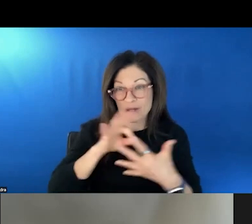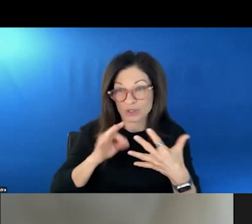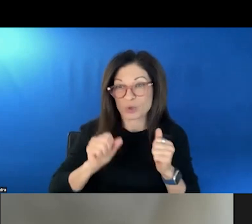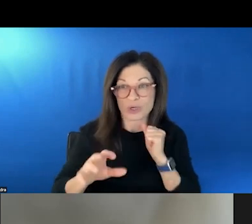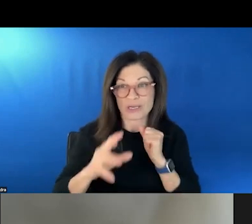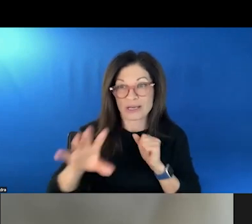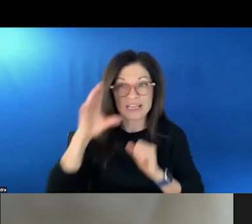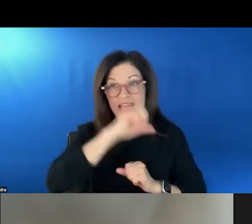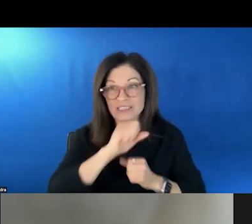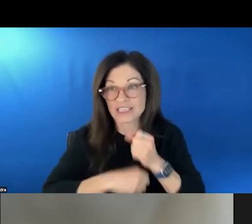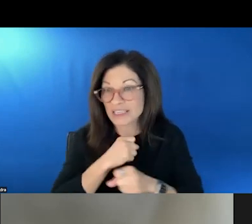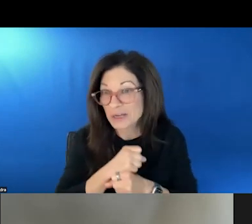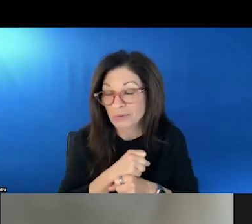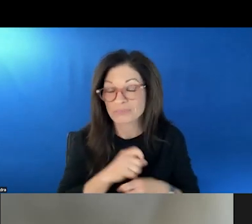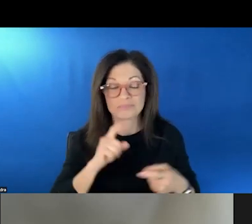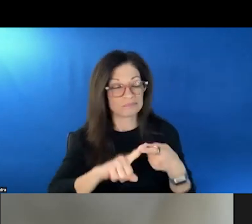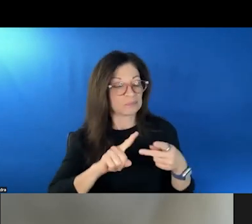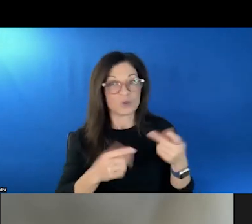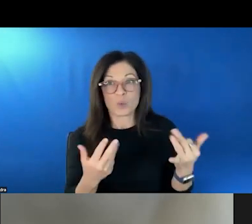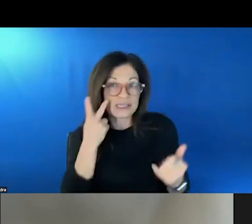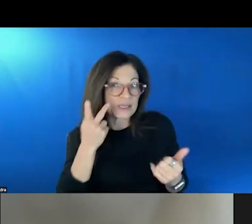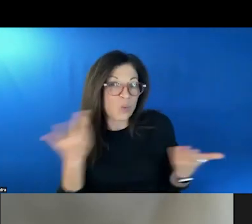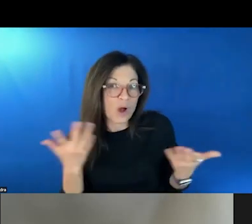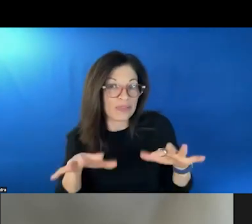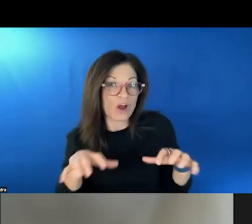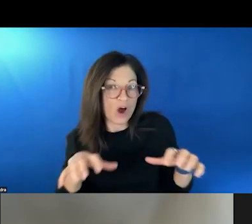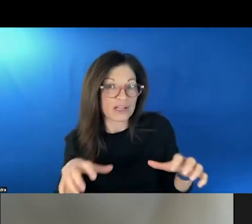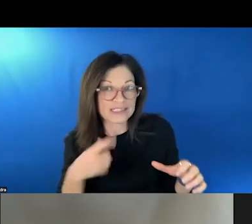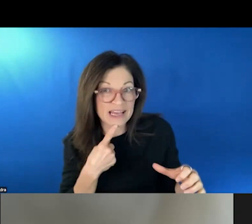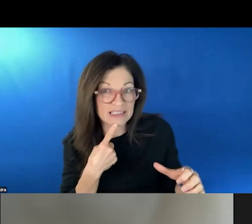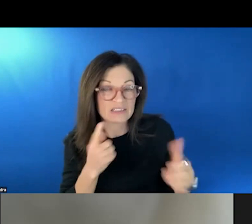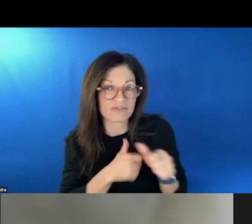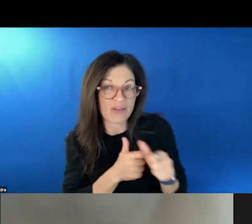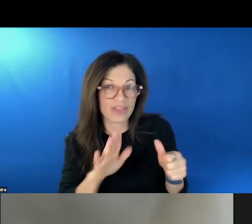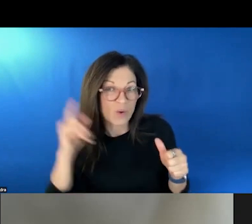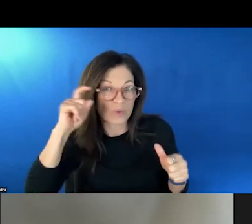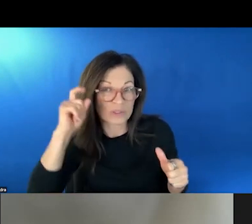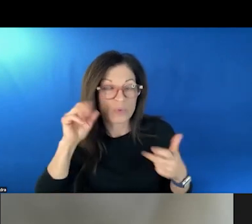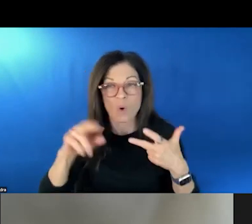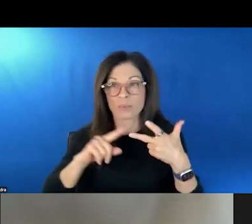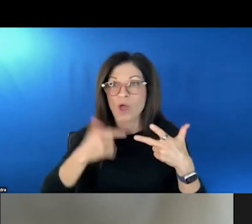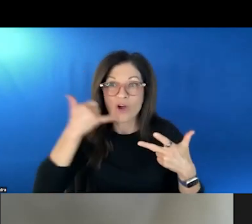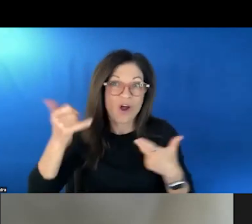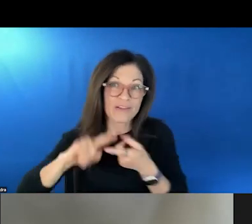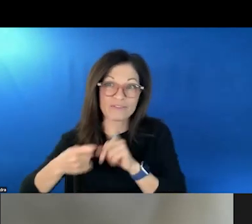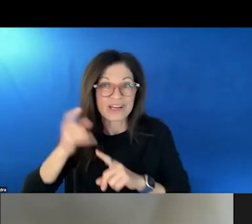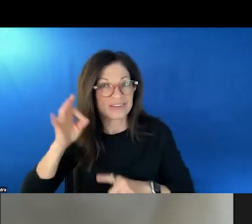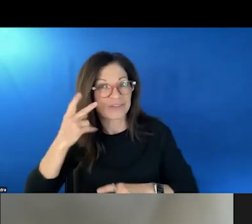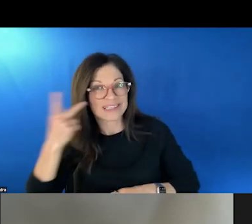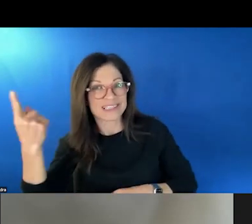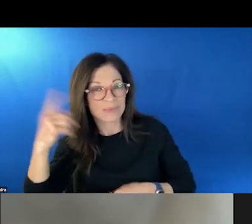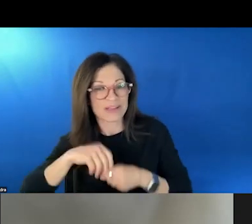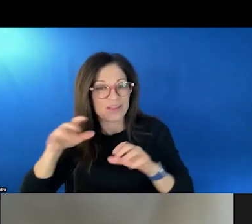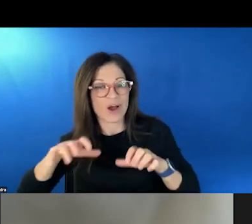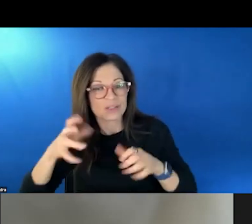could wait to see what the audience says and go with the wisdom of the crowd. You could phone a friend if you see a friend in the audience who you want to